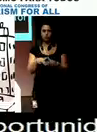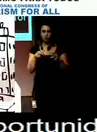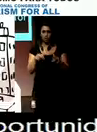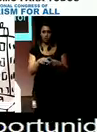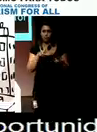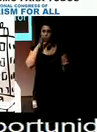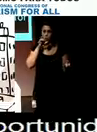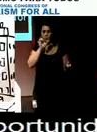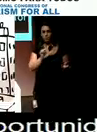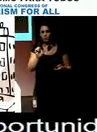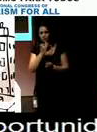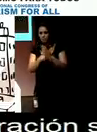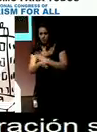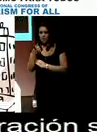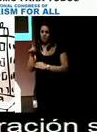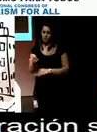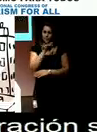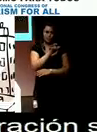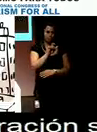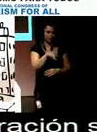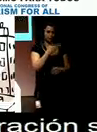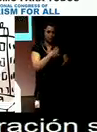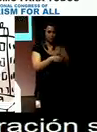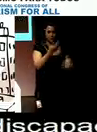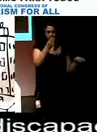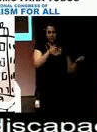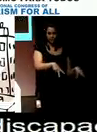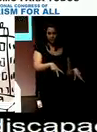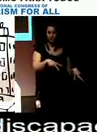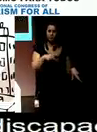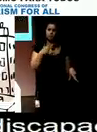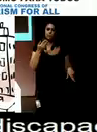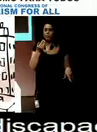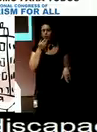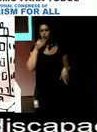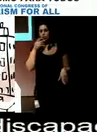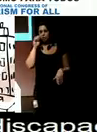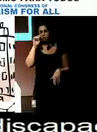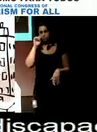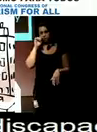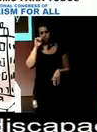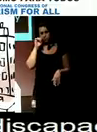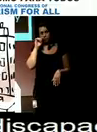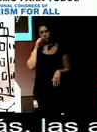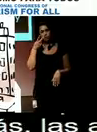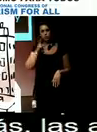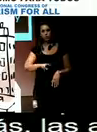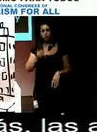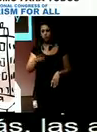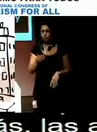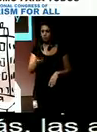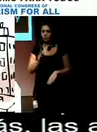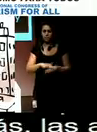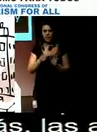equality for disabled people, but also for non-disabled people, for